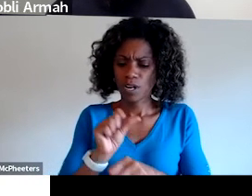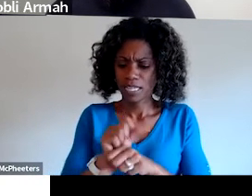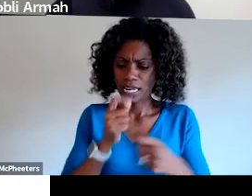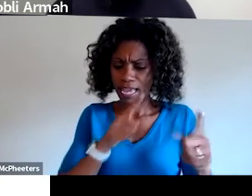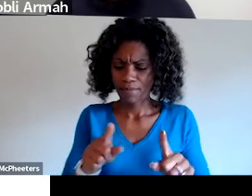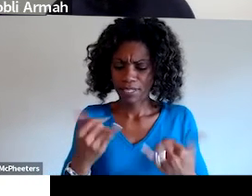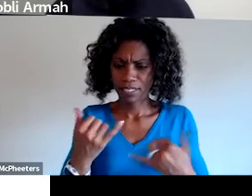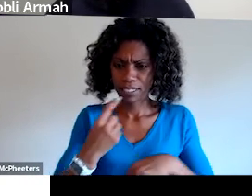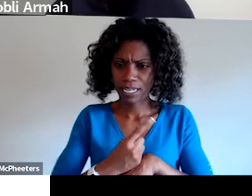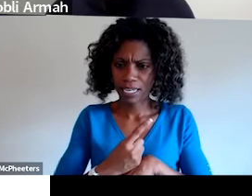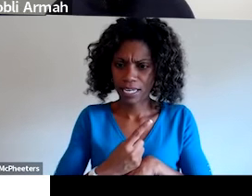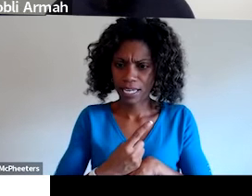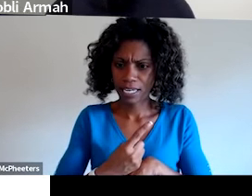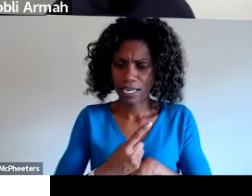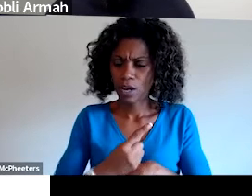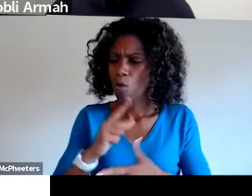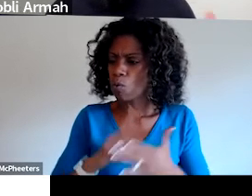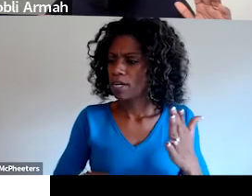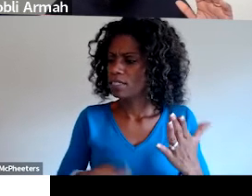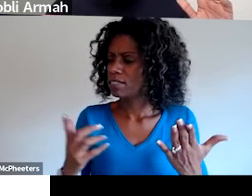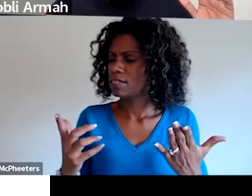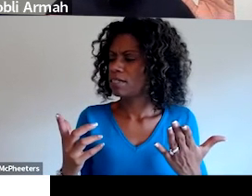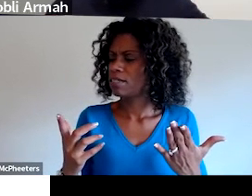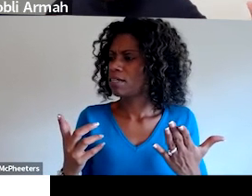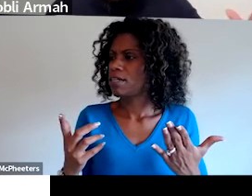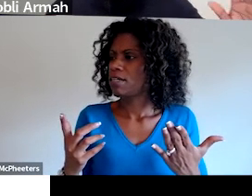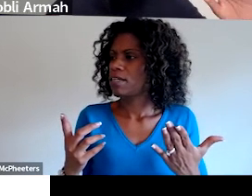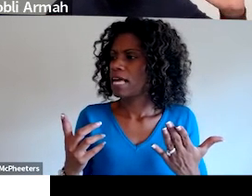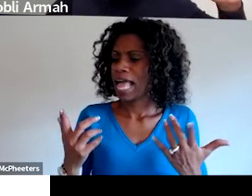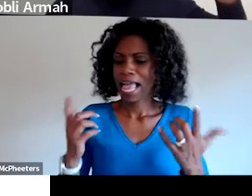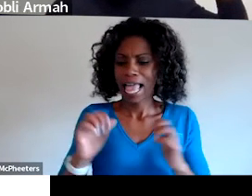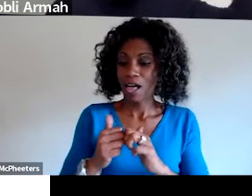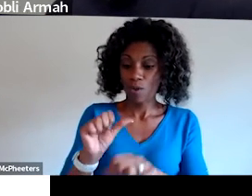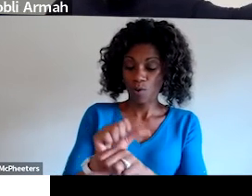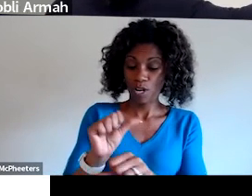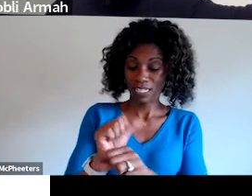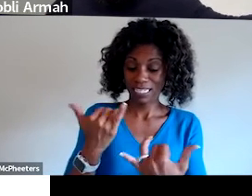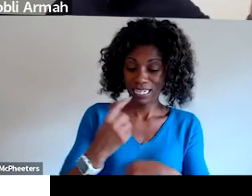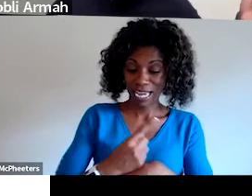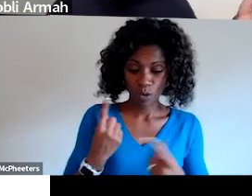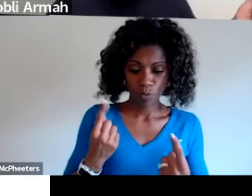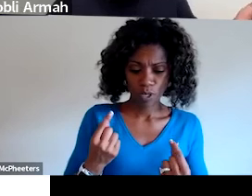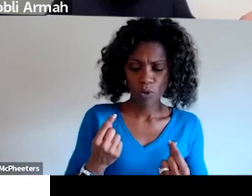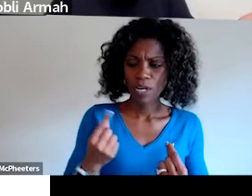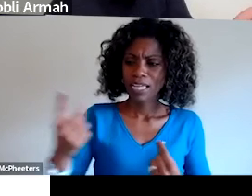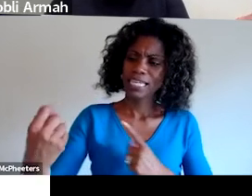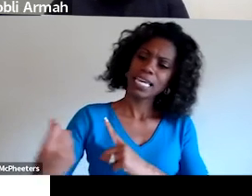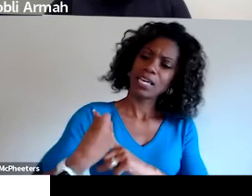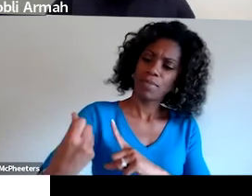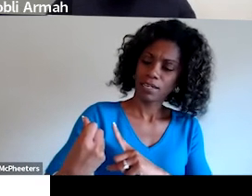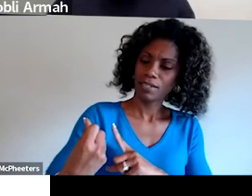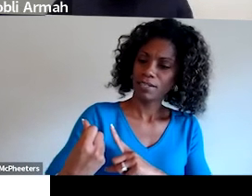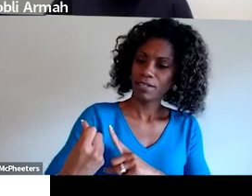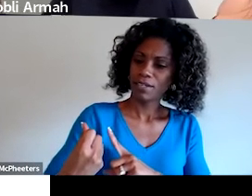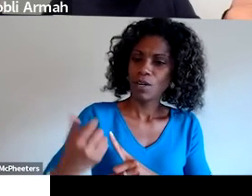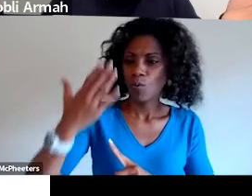Like, what a powerful question. This isn't to demonize or to point fingers at the founders, but we know the history